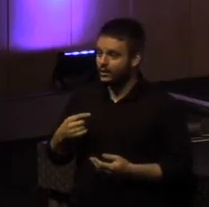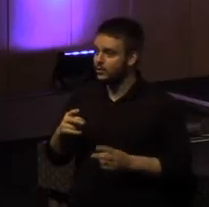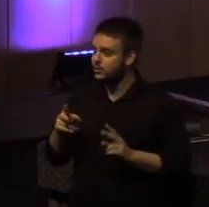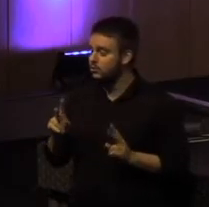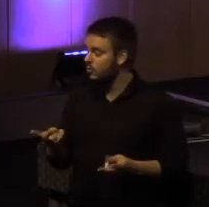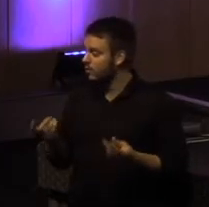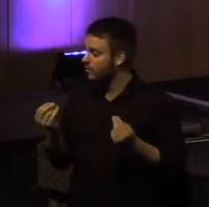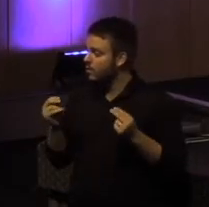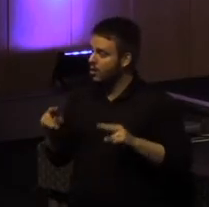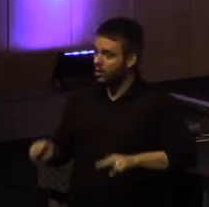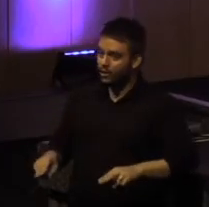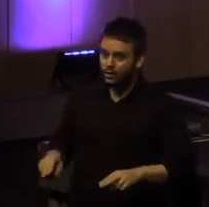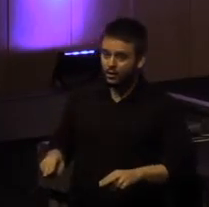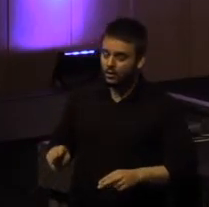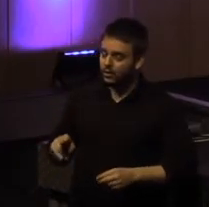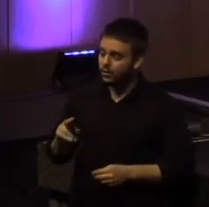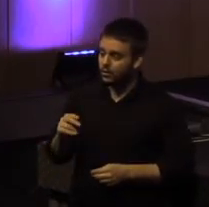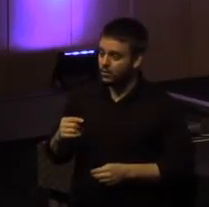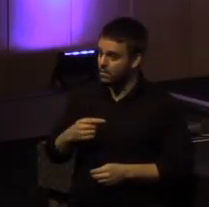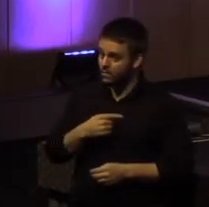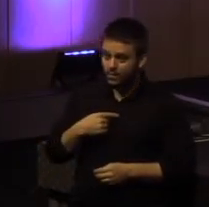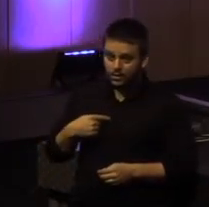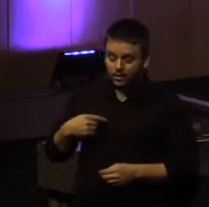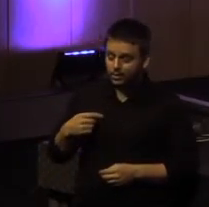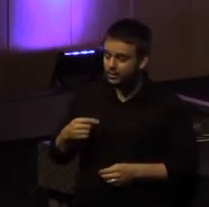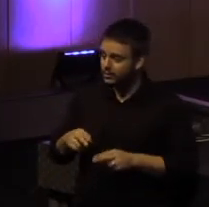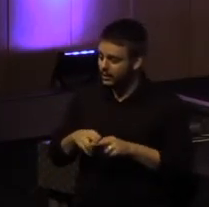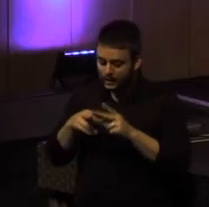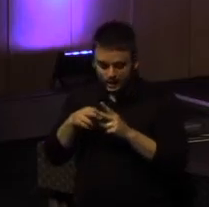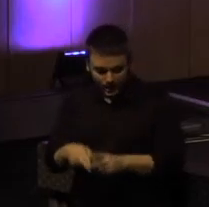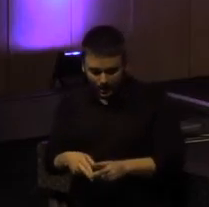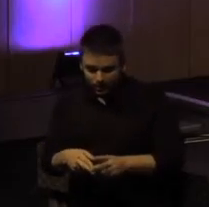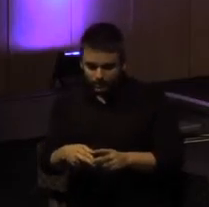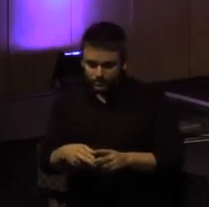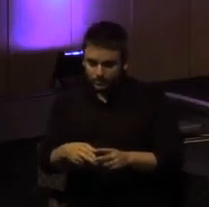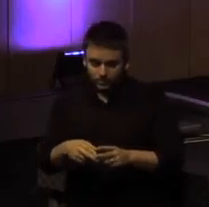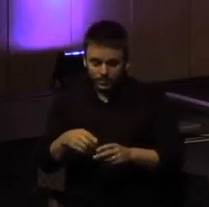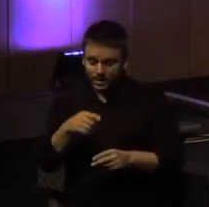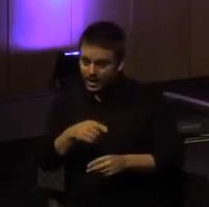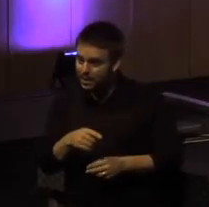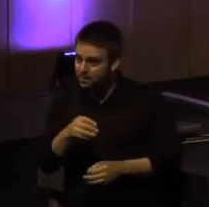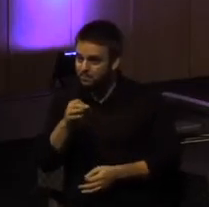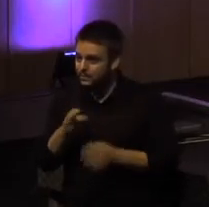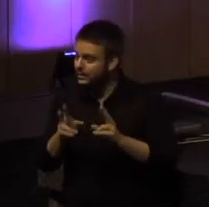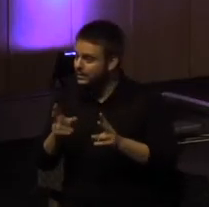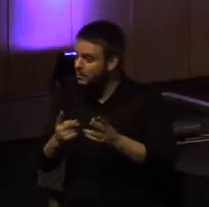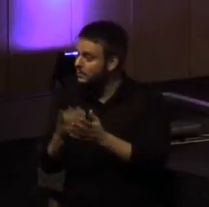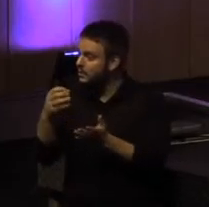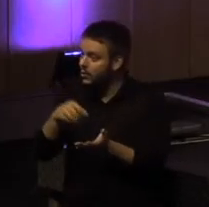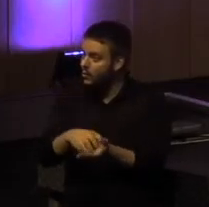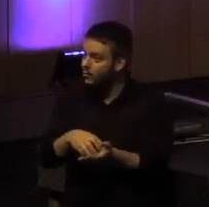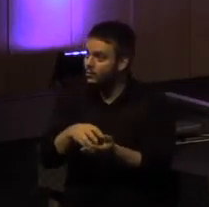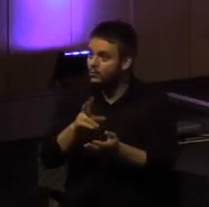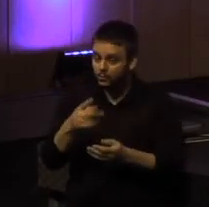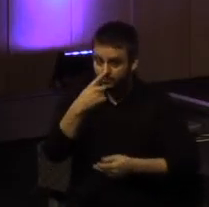General Loretta Lynch announced that a database would be created and confirmed with law enforcement agencies.